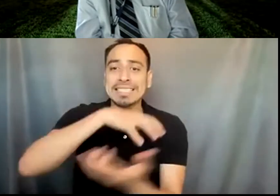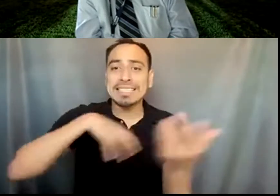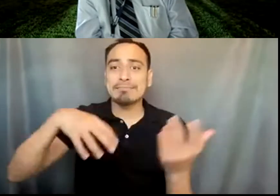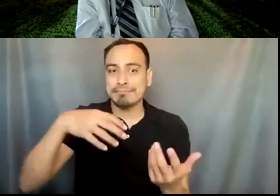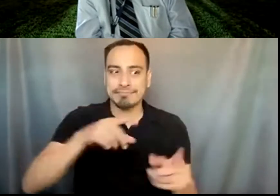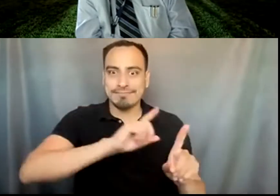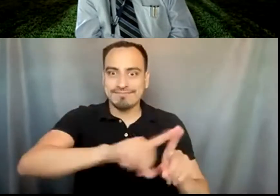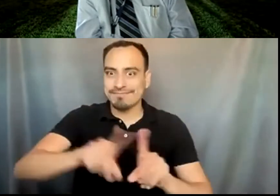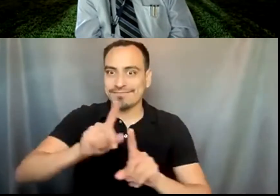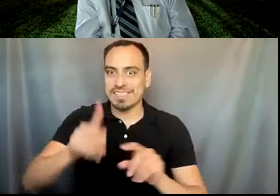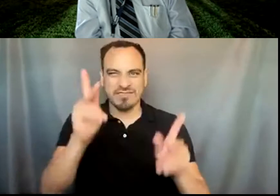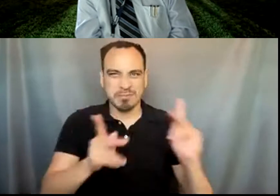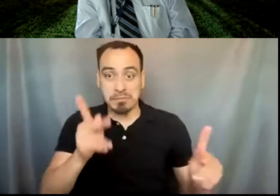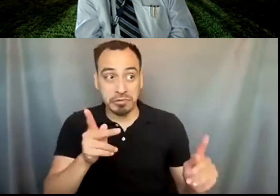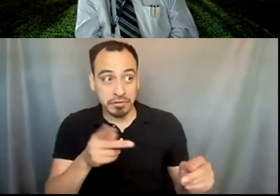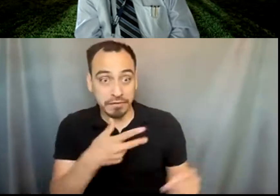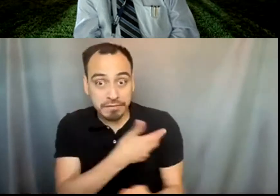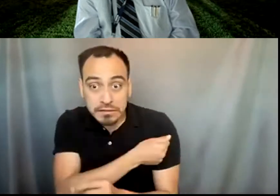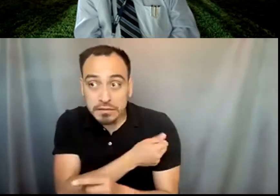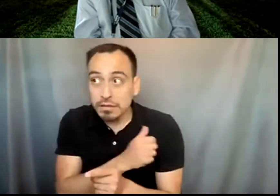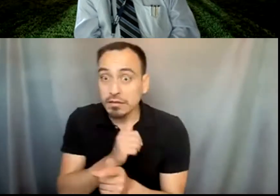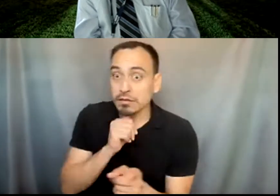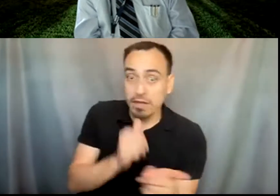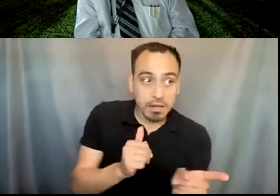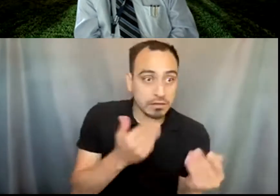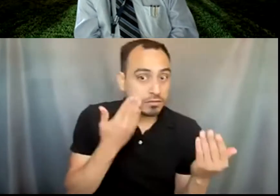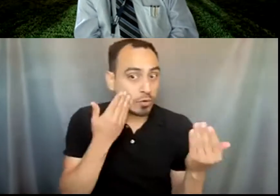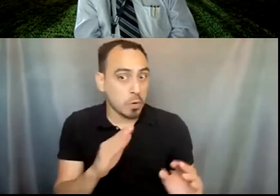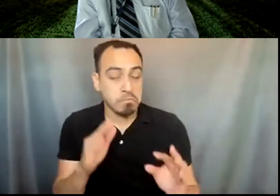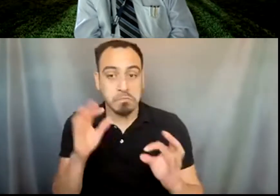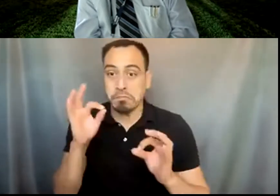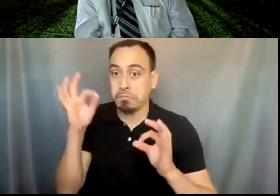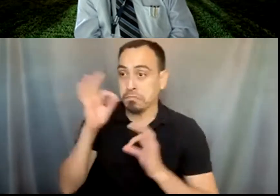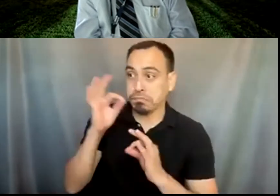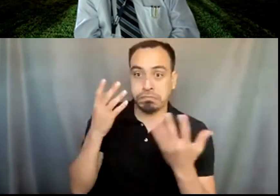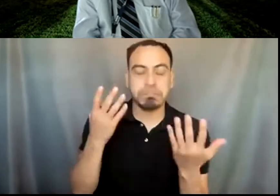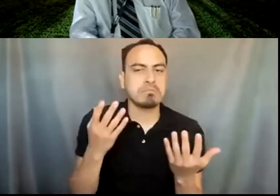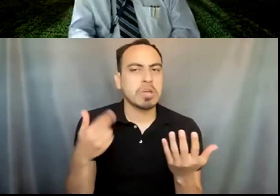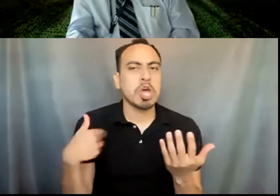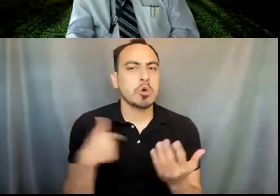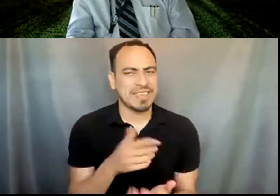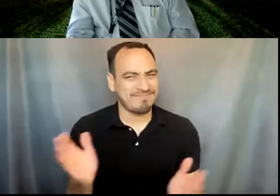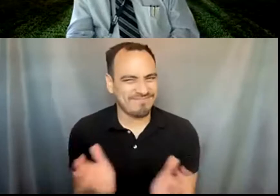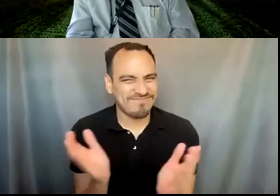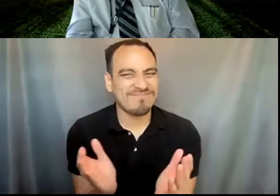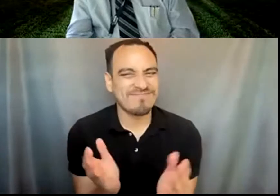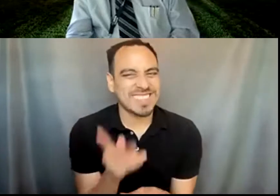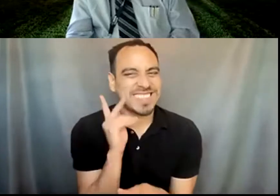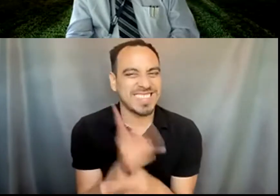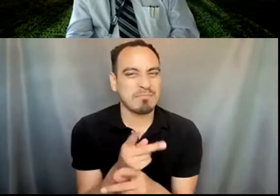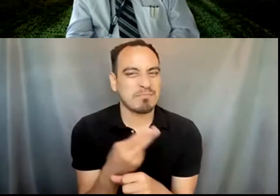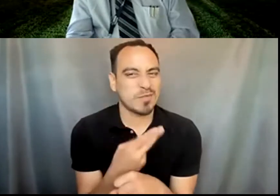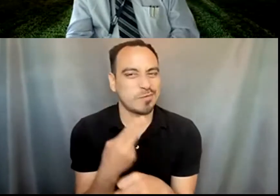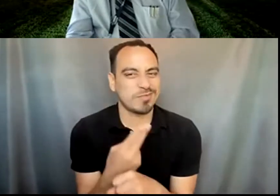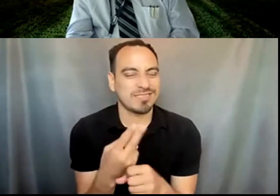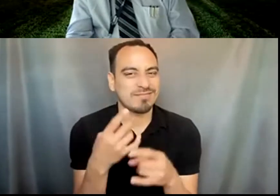of everybody, the vaccine status of everybody, that you take the cautious step and keep using the